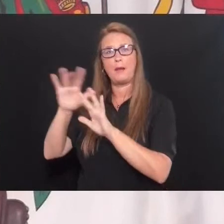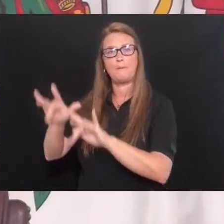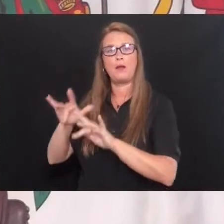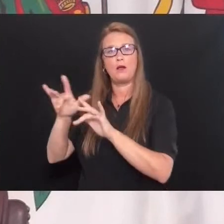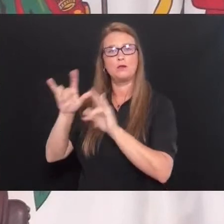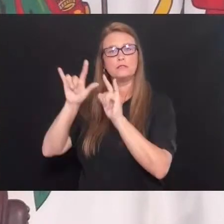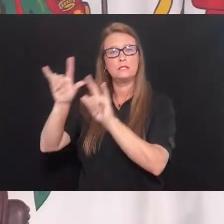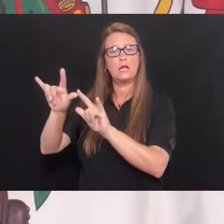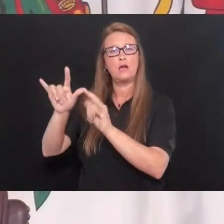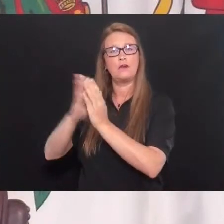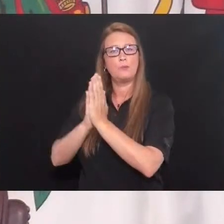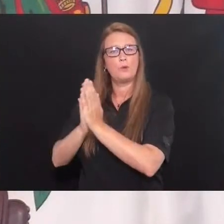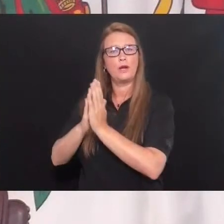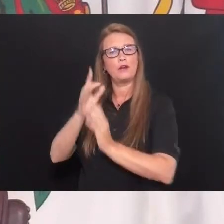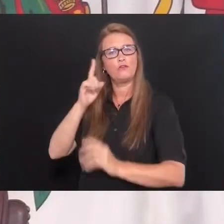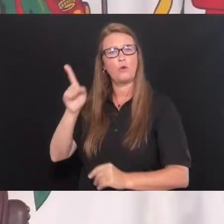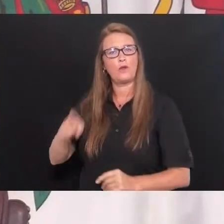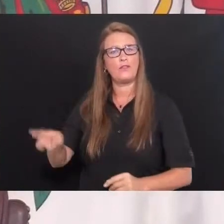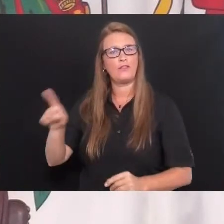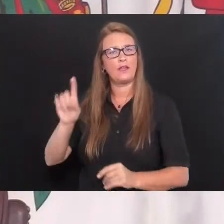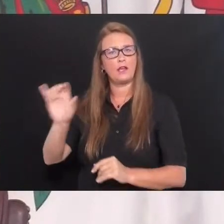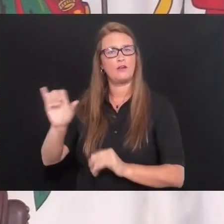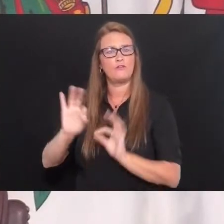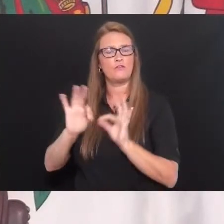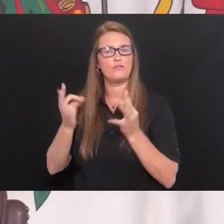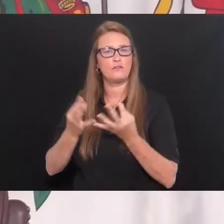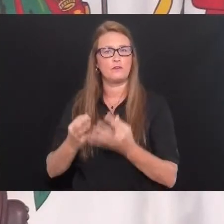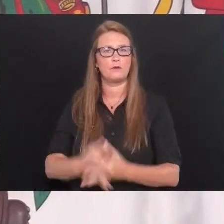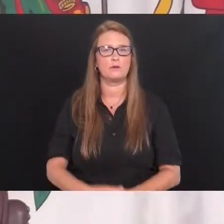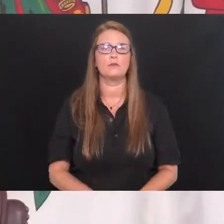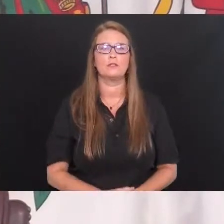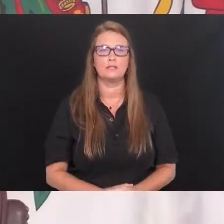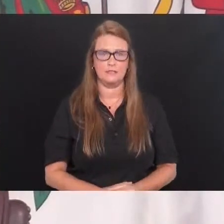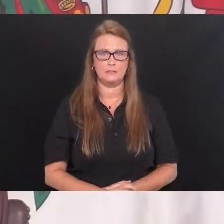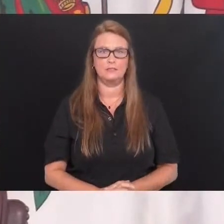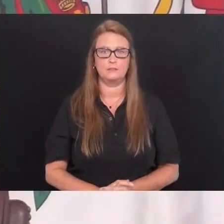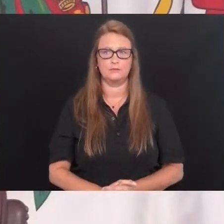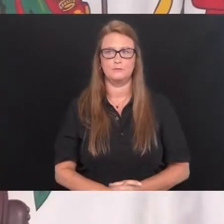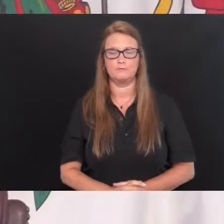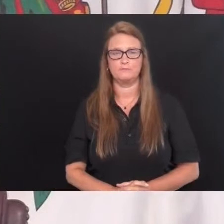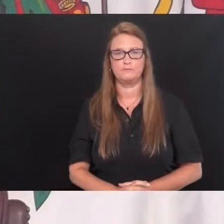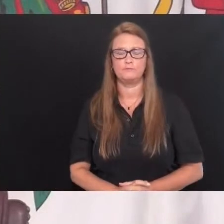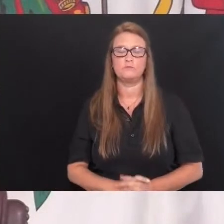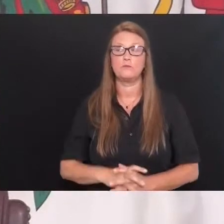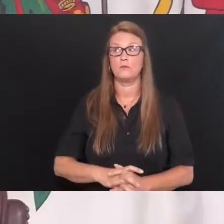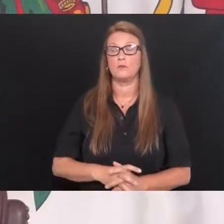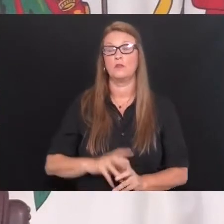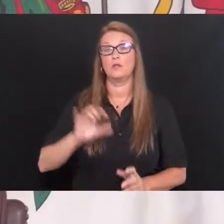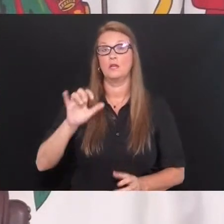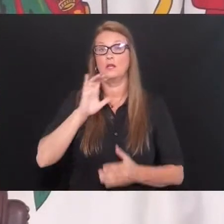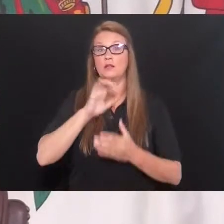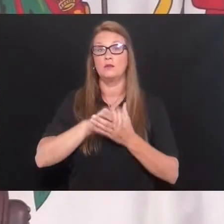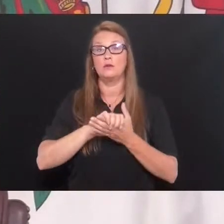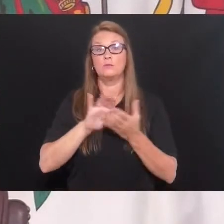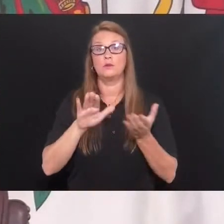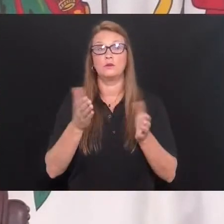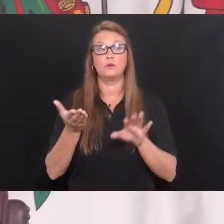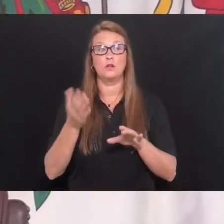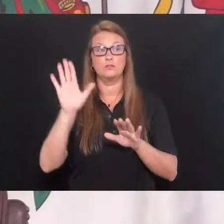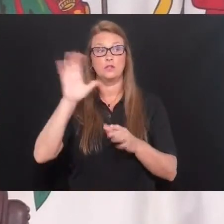and prayers, for the kind lady that lost her husband, a doctor.